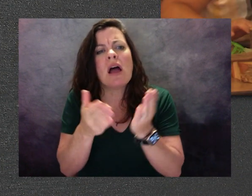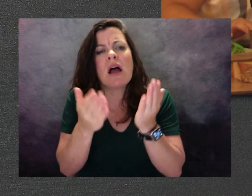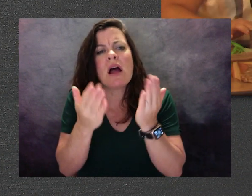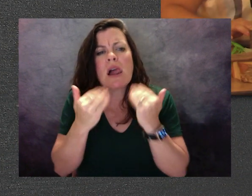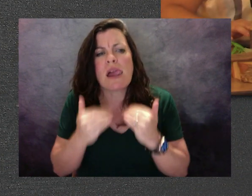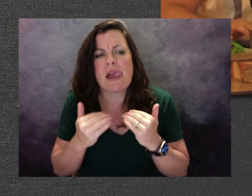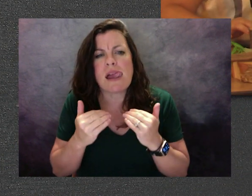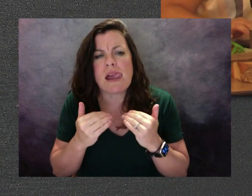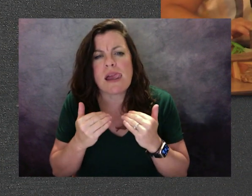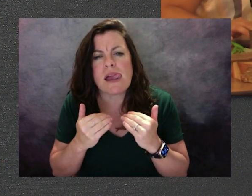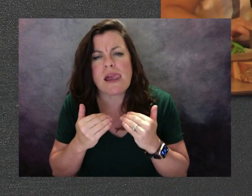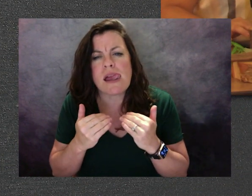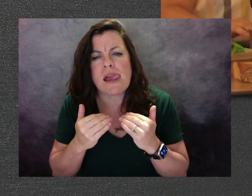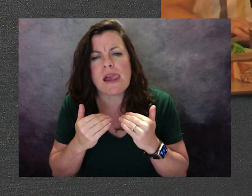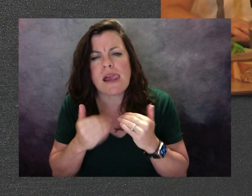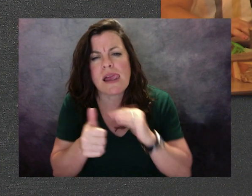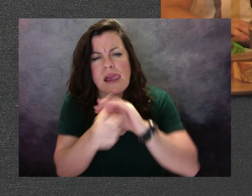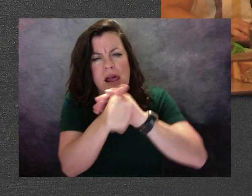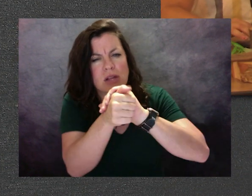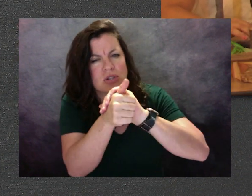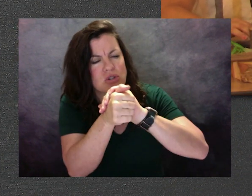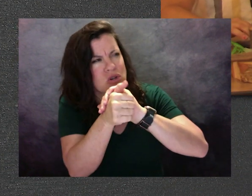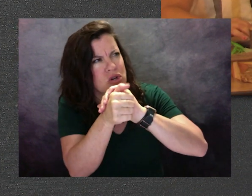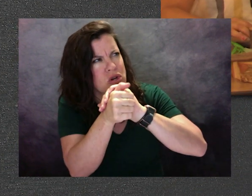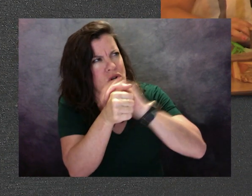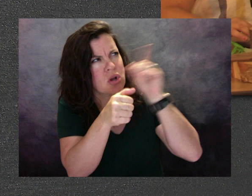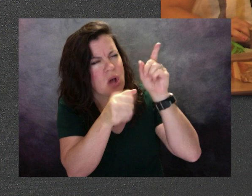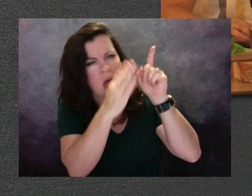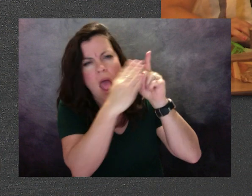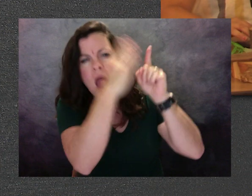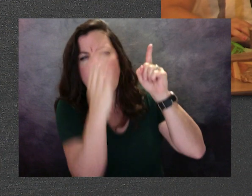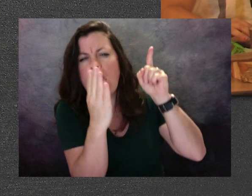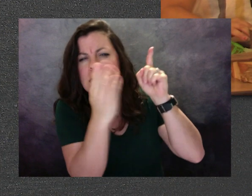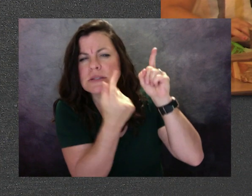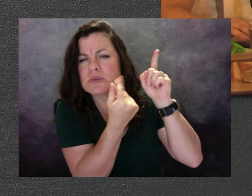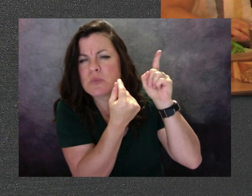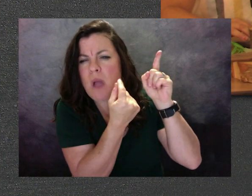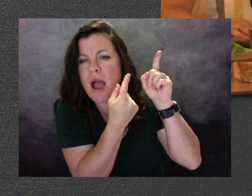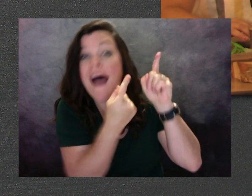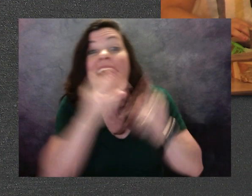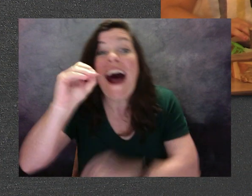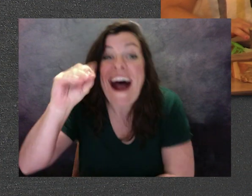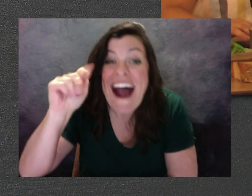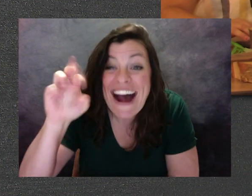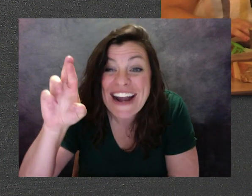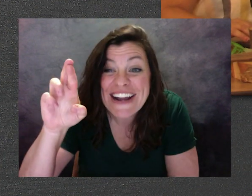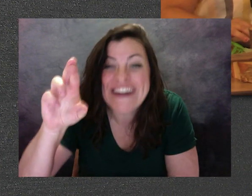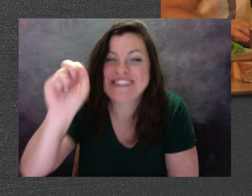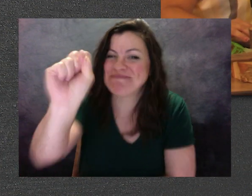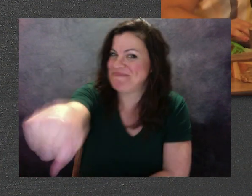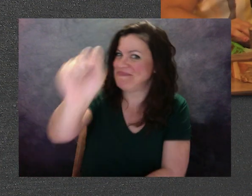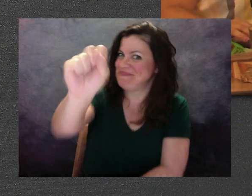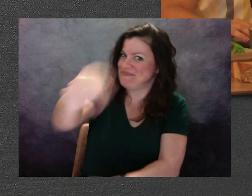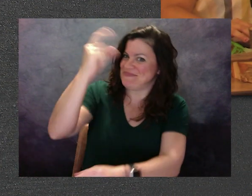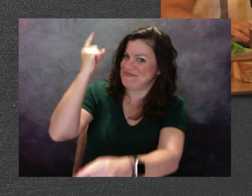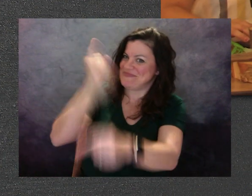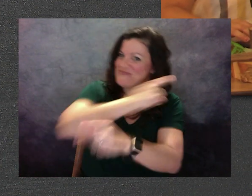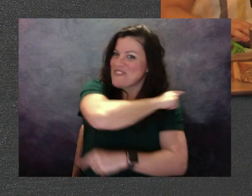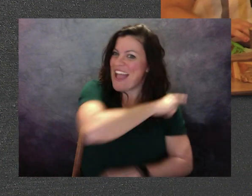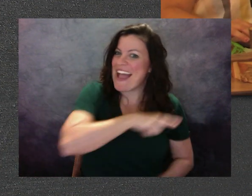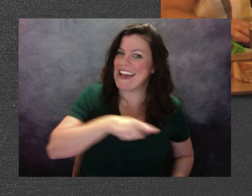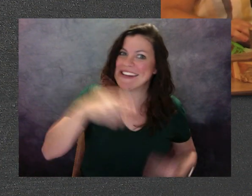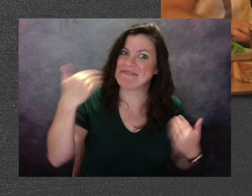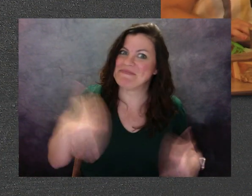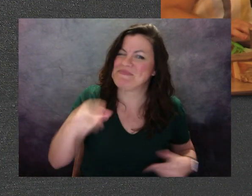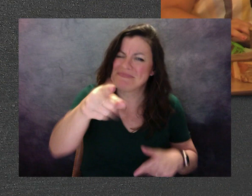the turtle? The otter, yes, you friends are awesome, way to go. Otter, duck,